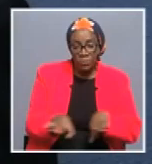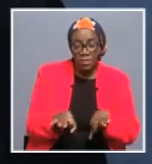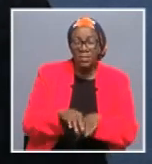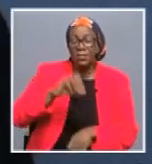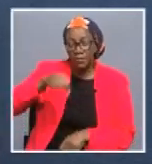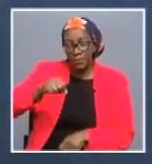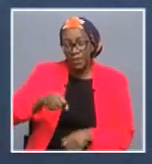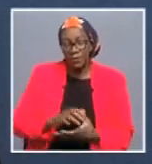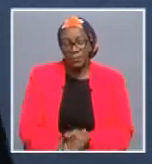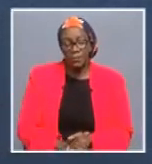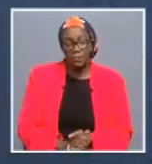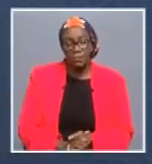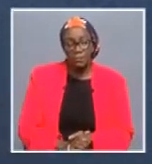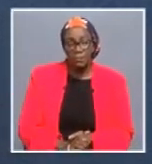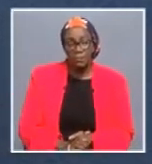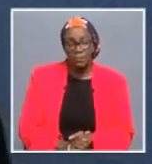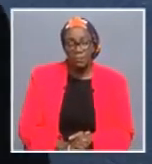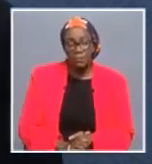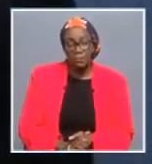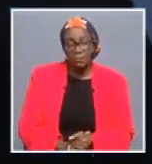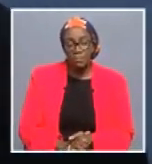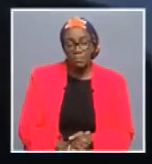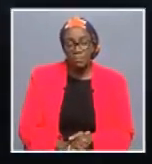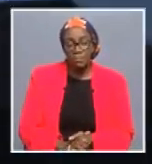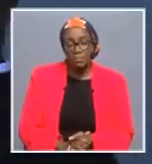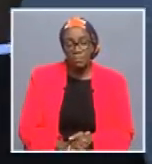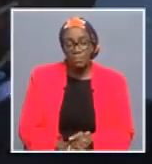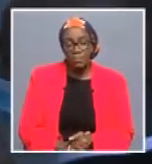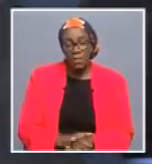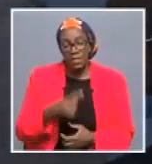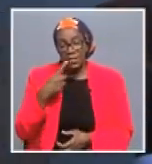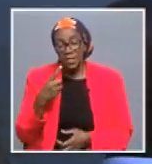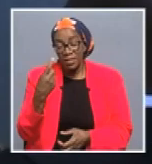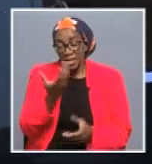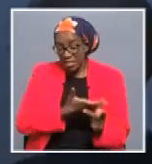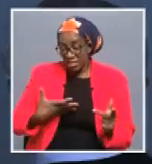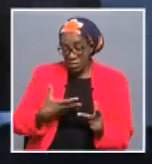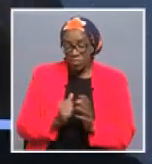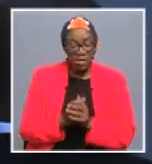it doesn't mean, and I've heard you say she's now being scot-free.